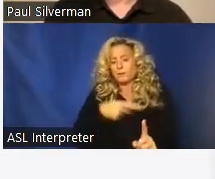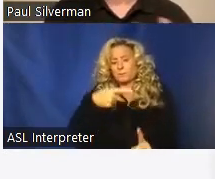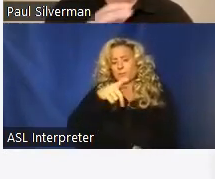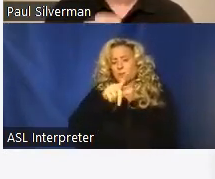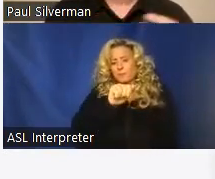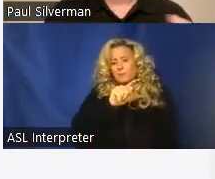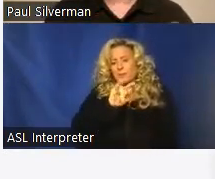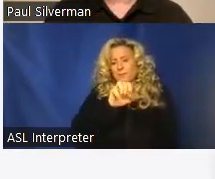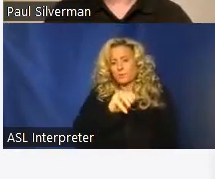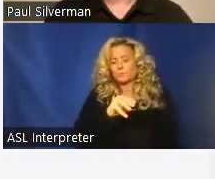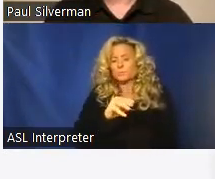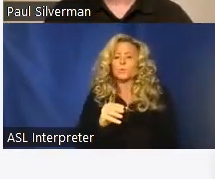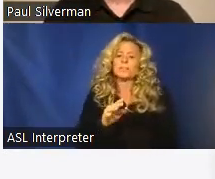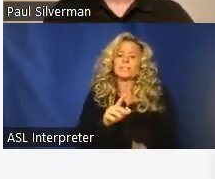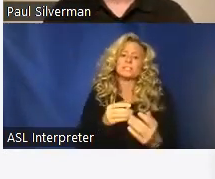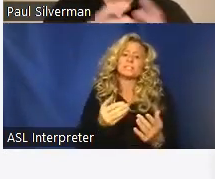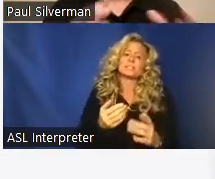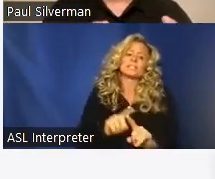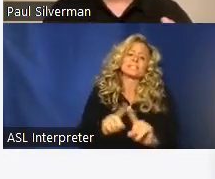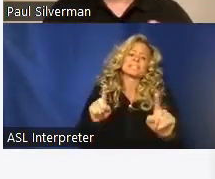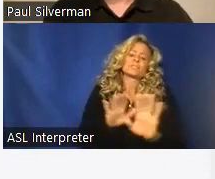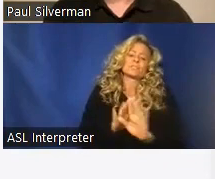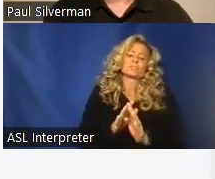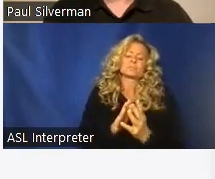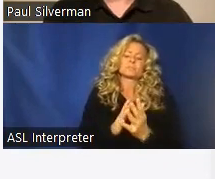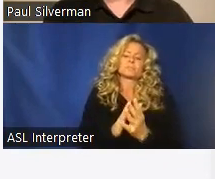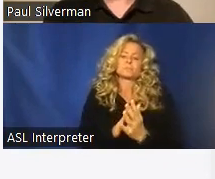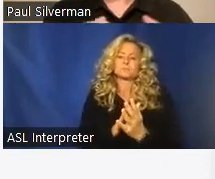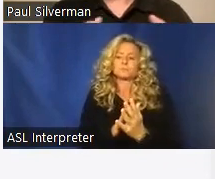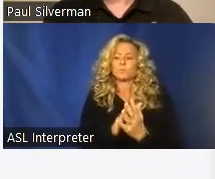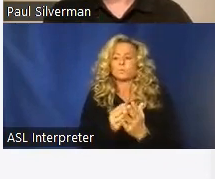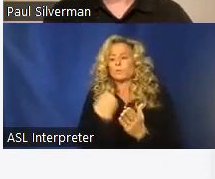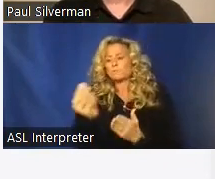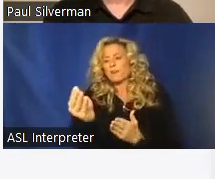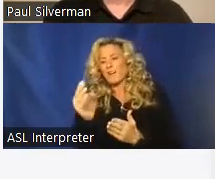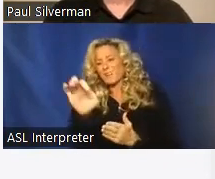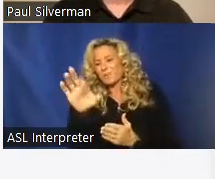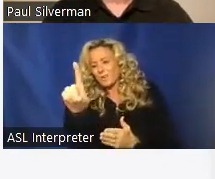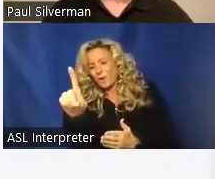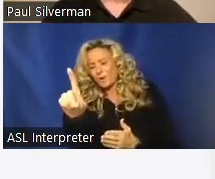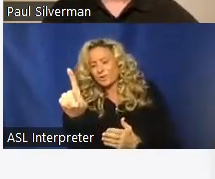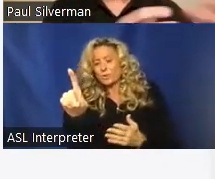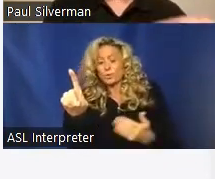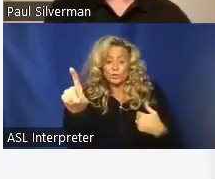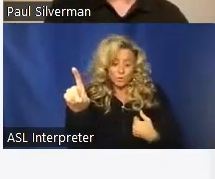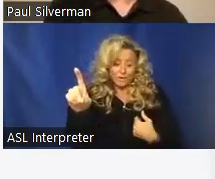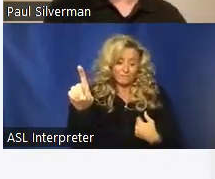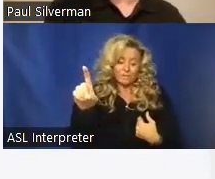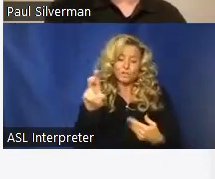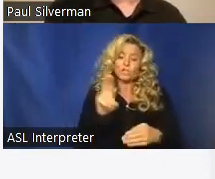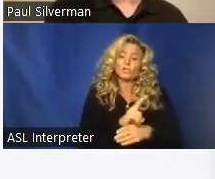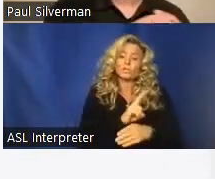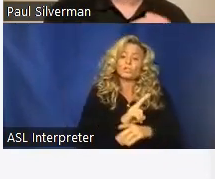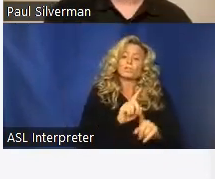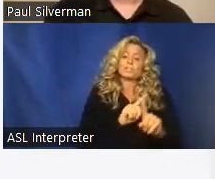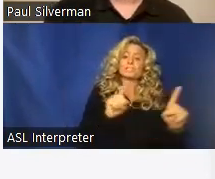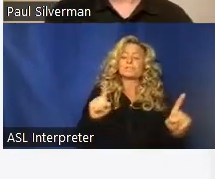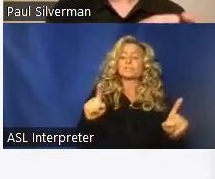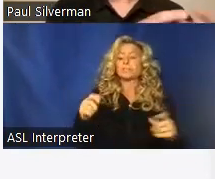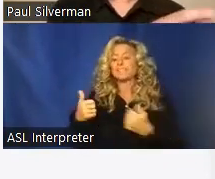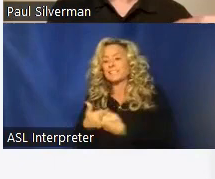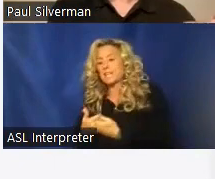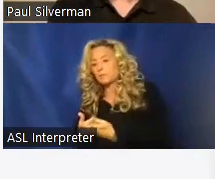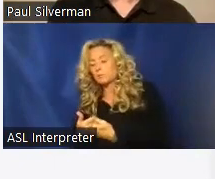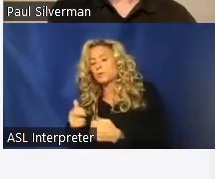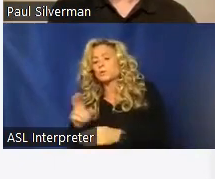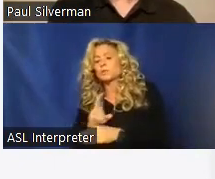game. So it's a nuanced difference where it's once you buy one of our cards or once you have one of our cards, you can use it in a different game. You can use it